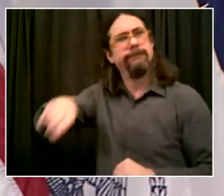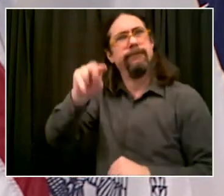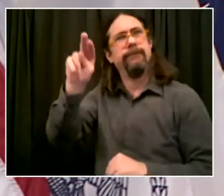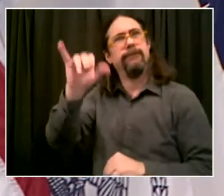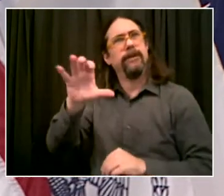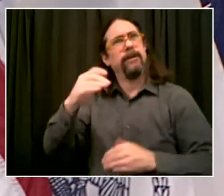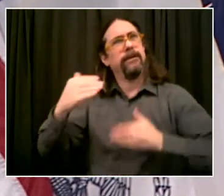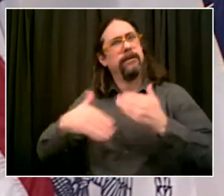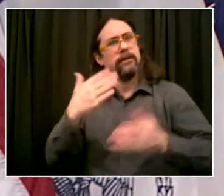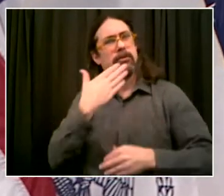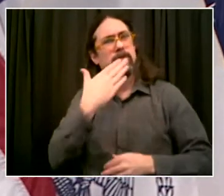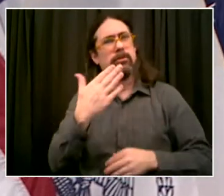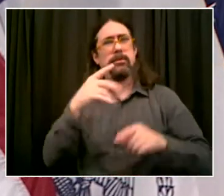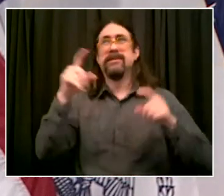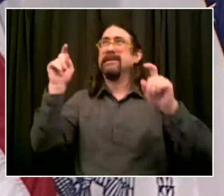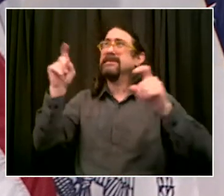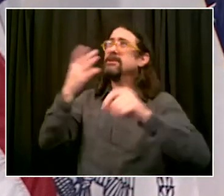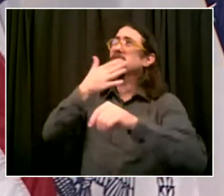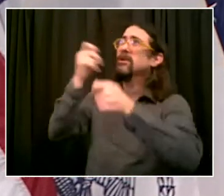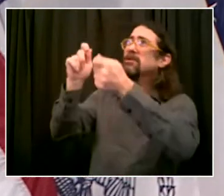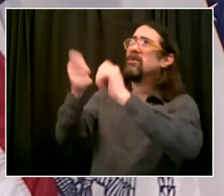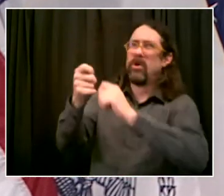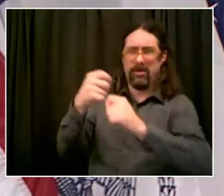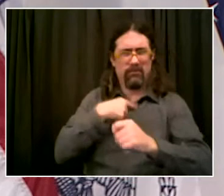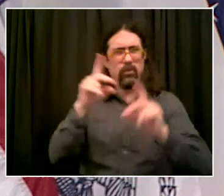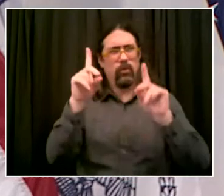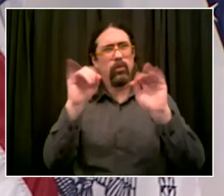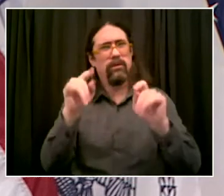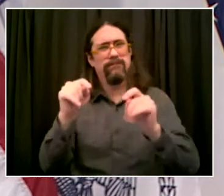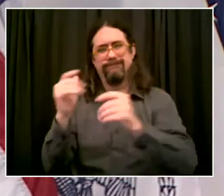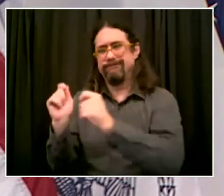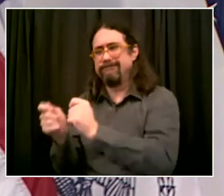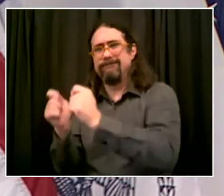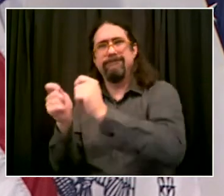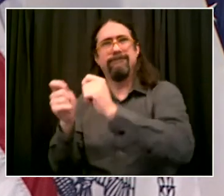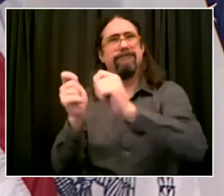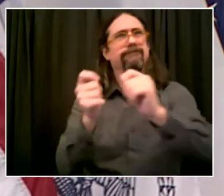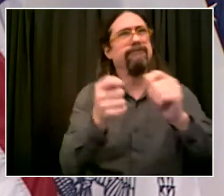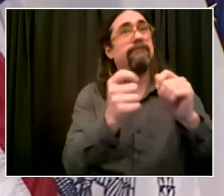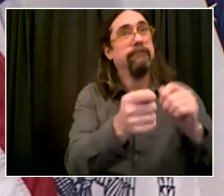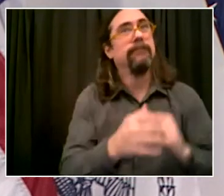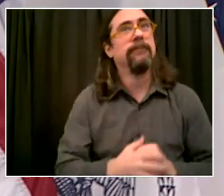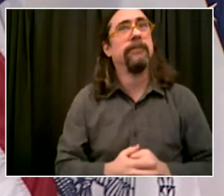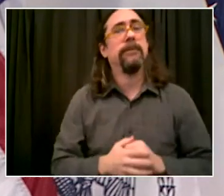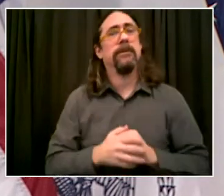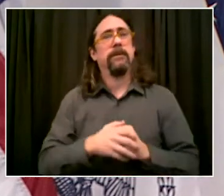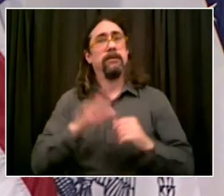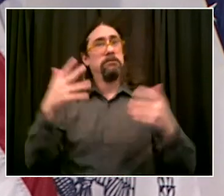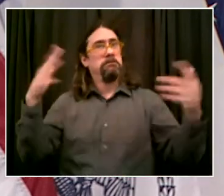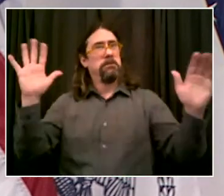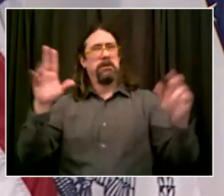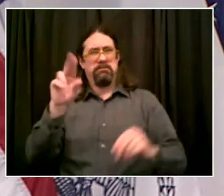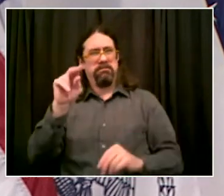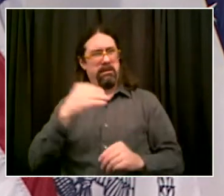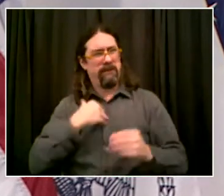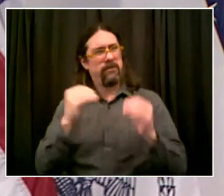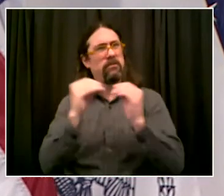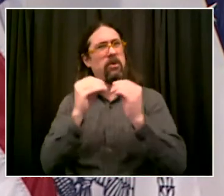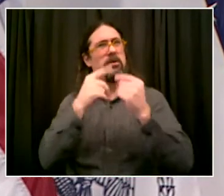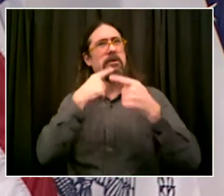few weeks as we work with the City Council on additional reforms. That's the way to do things right. Go ahead, Michael.